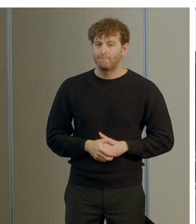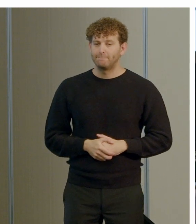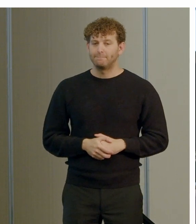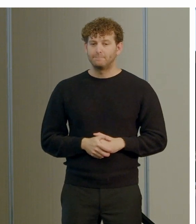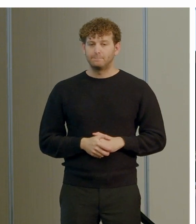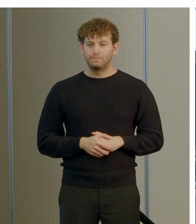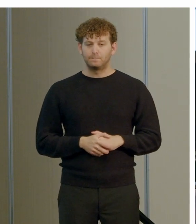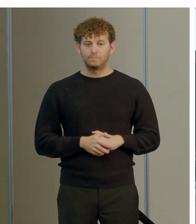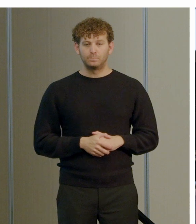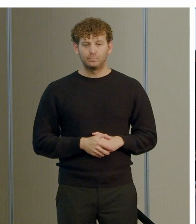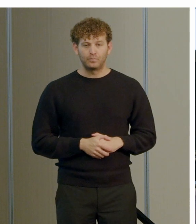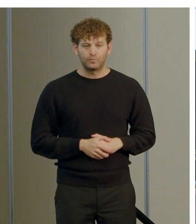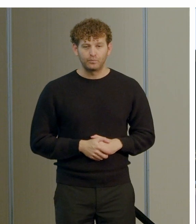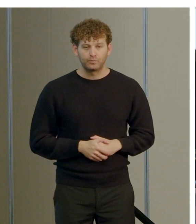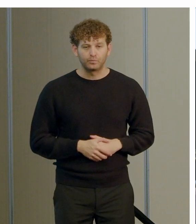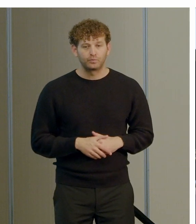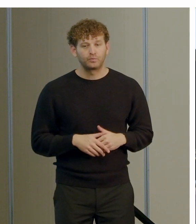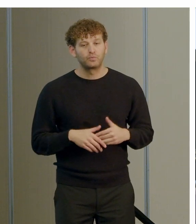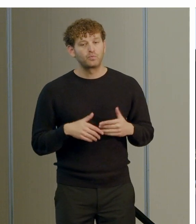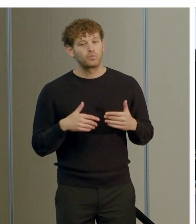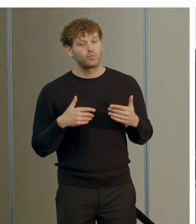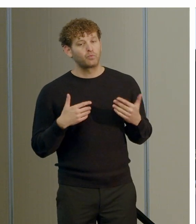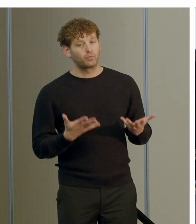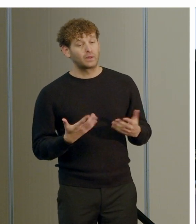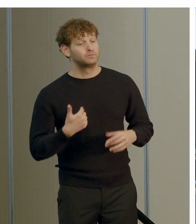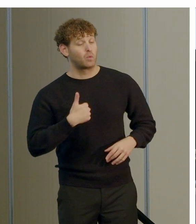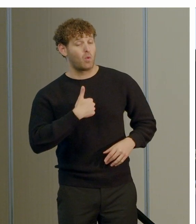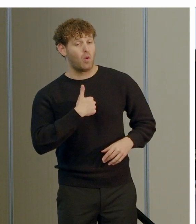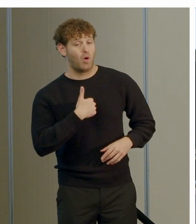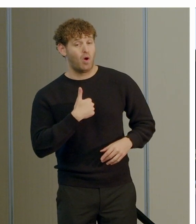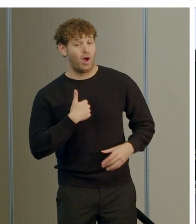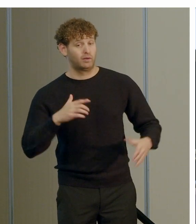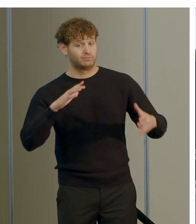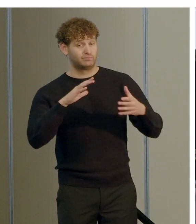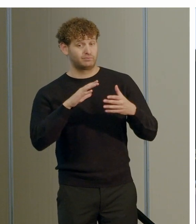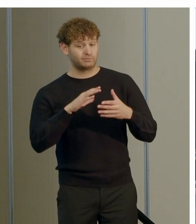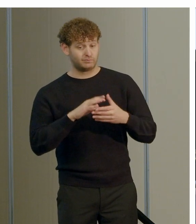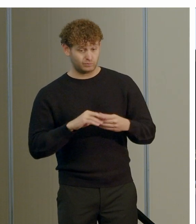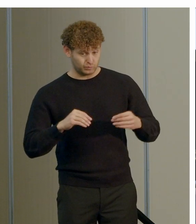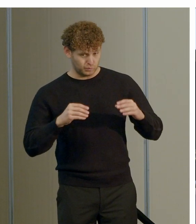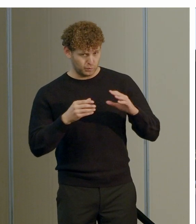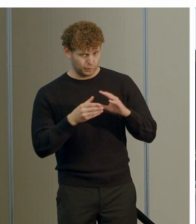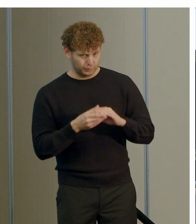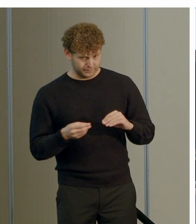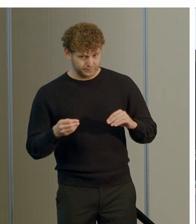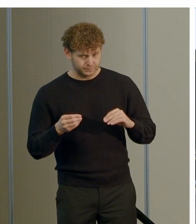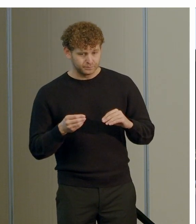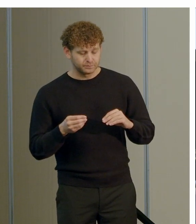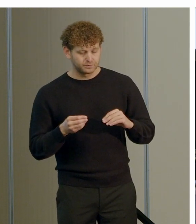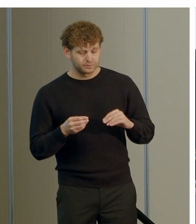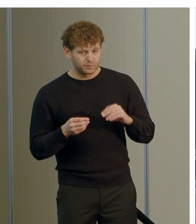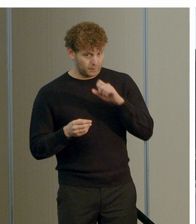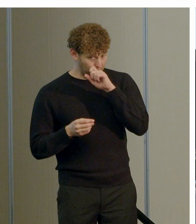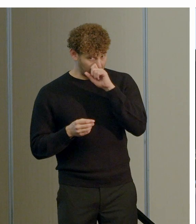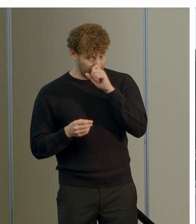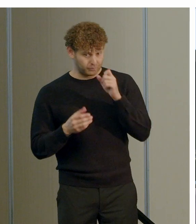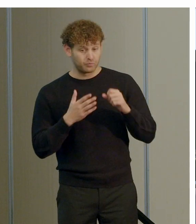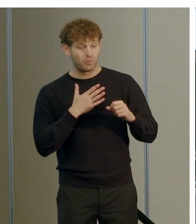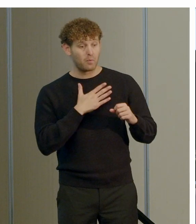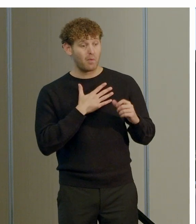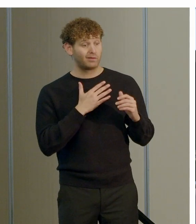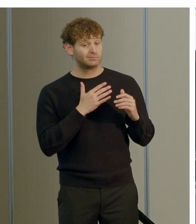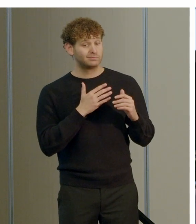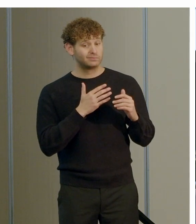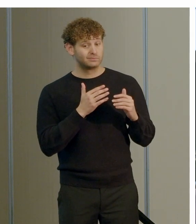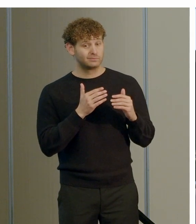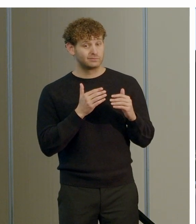And I will share that some of my colleagues, there was no response to that, by the way. I will share that some of my colleagues